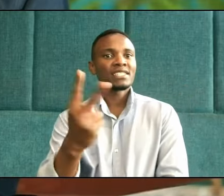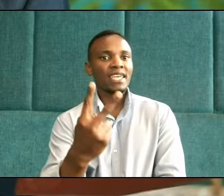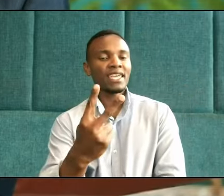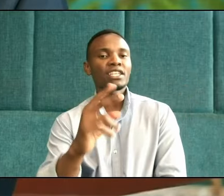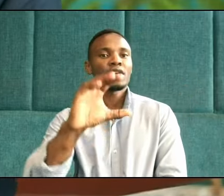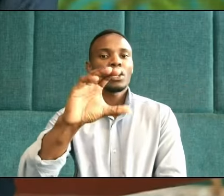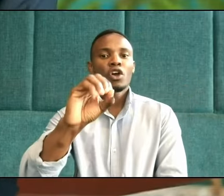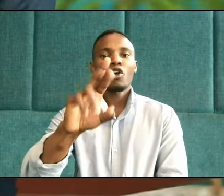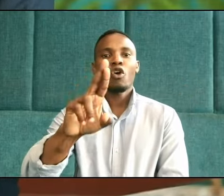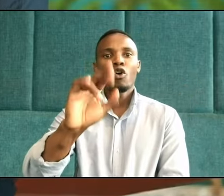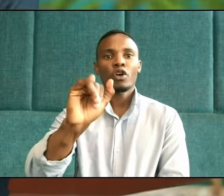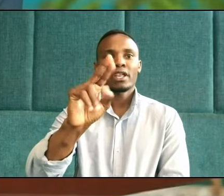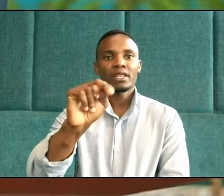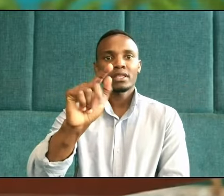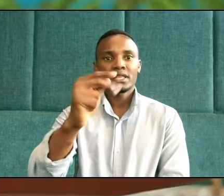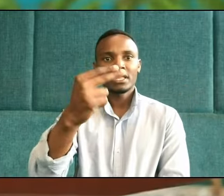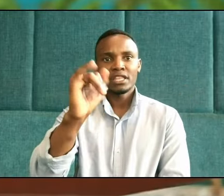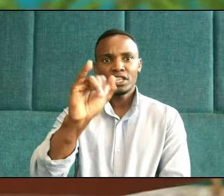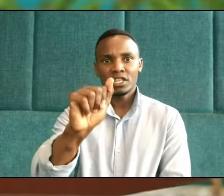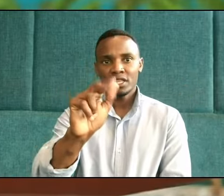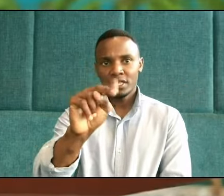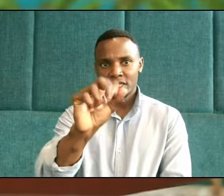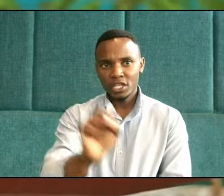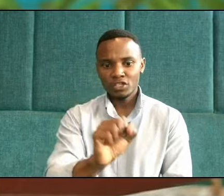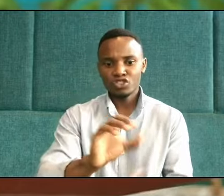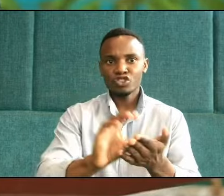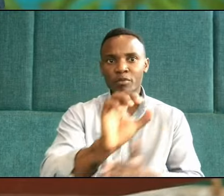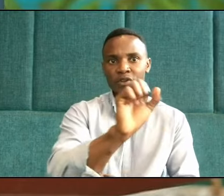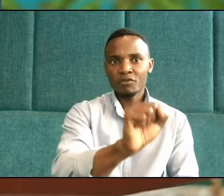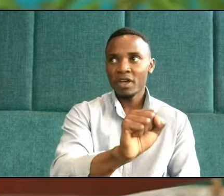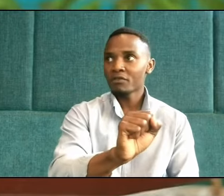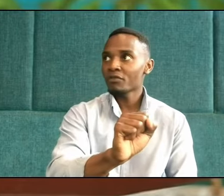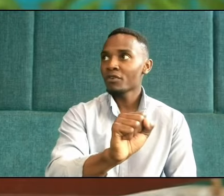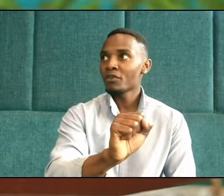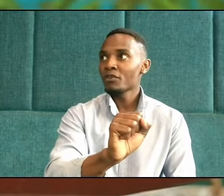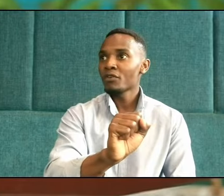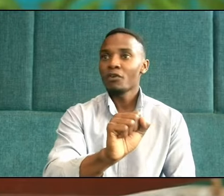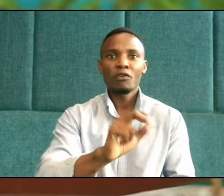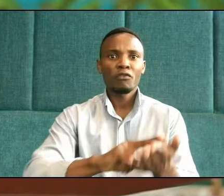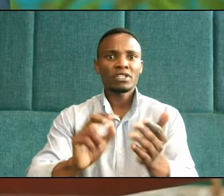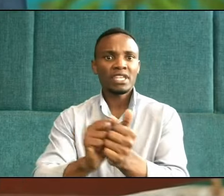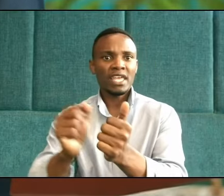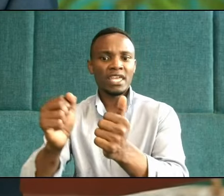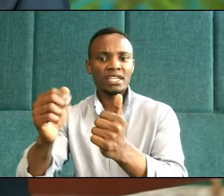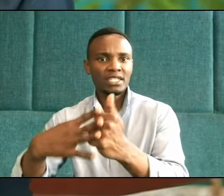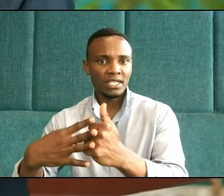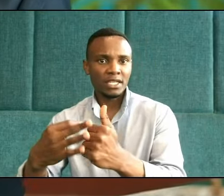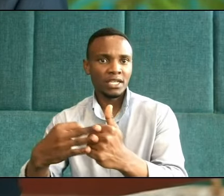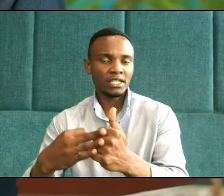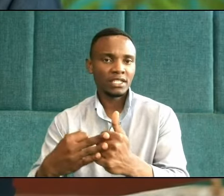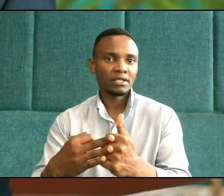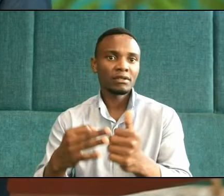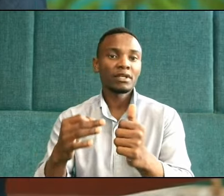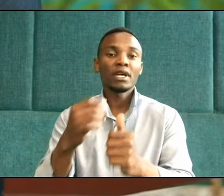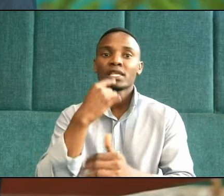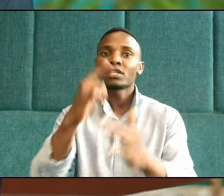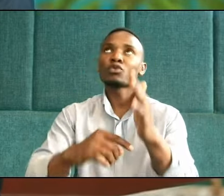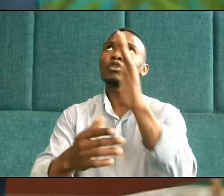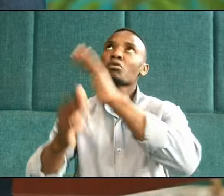5, 18 to 19, that God came there on the cross. And on the cross, he